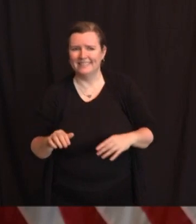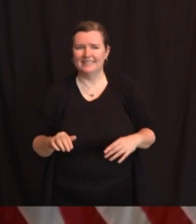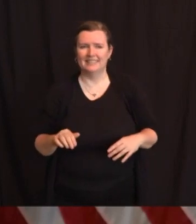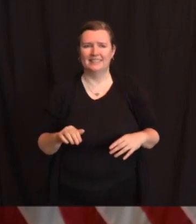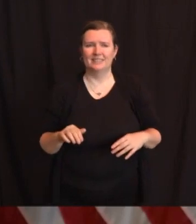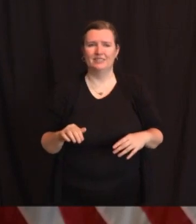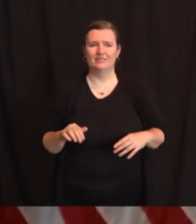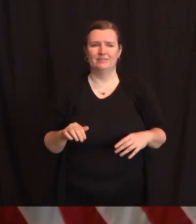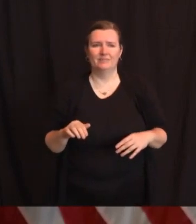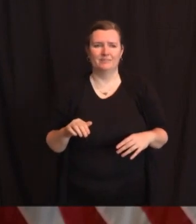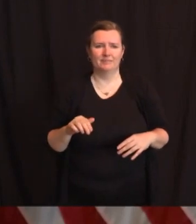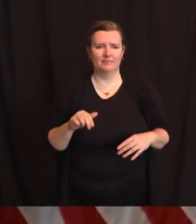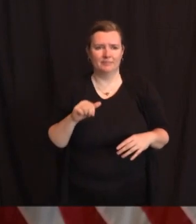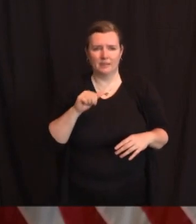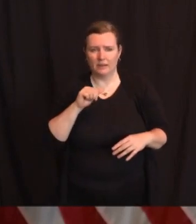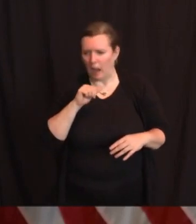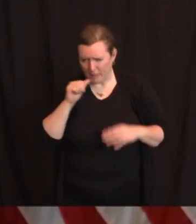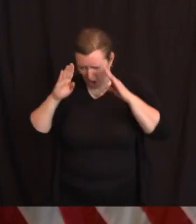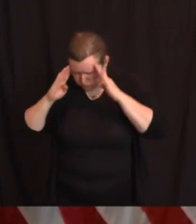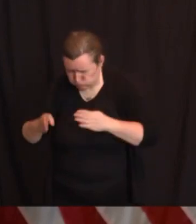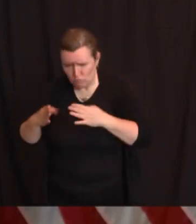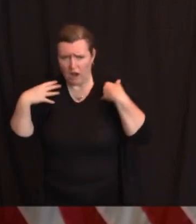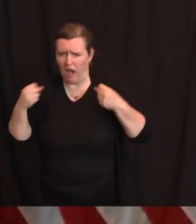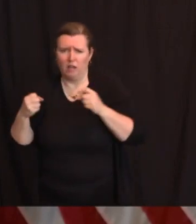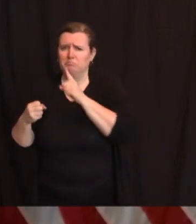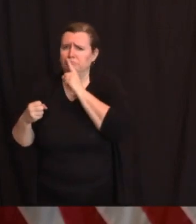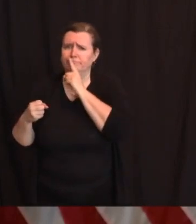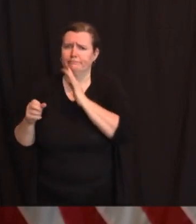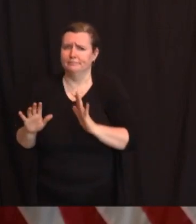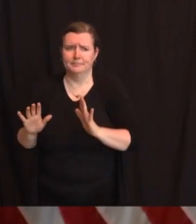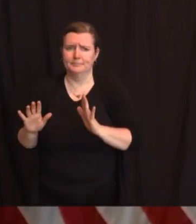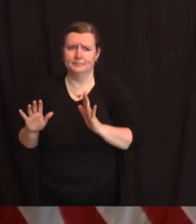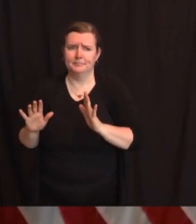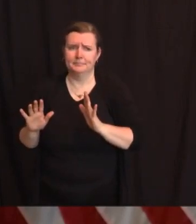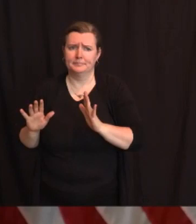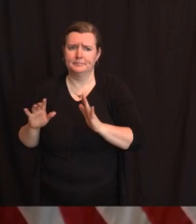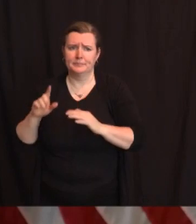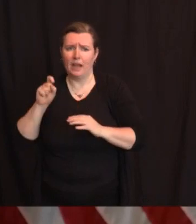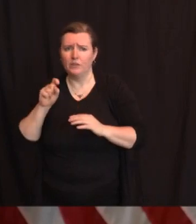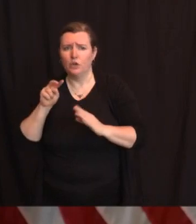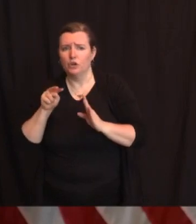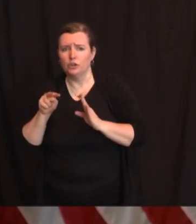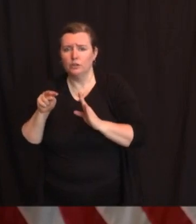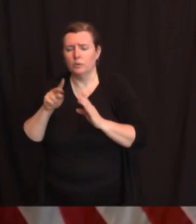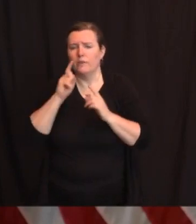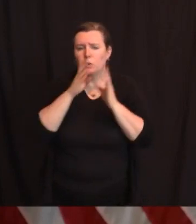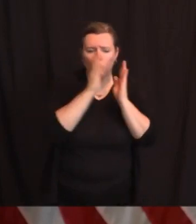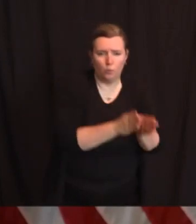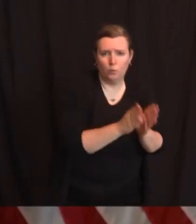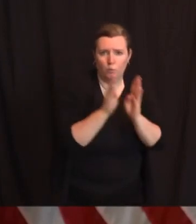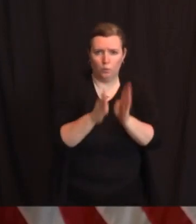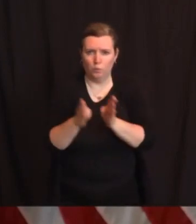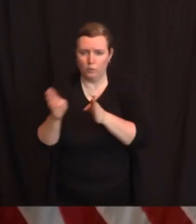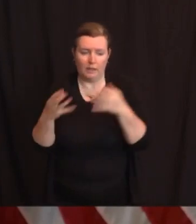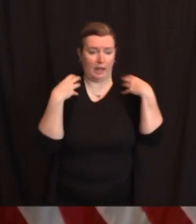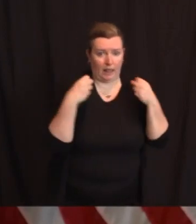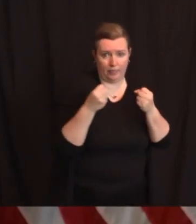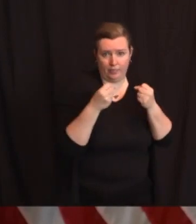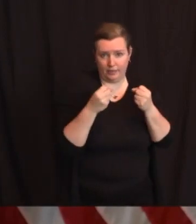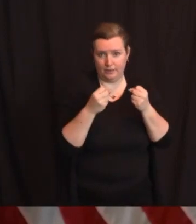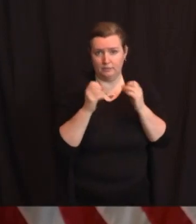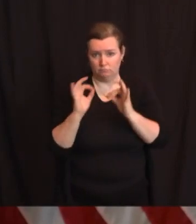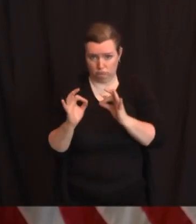piece of this, but we are obsessed with the order of events, which is public health creates economic health and not the other way around.